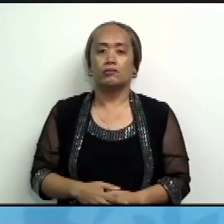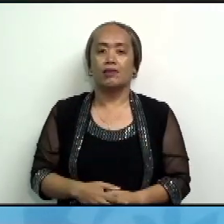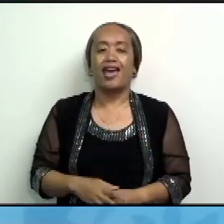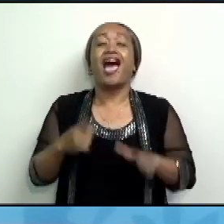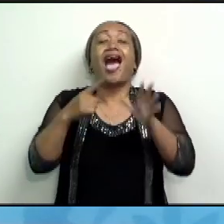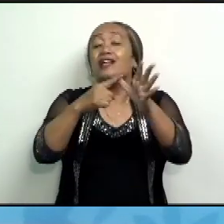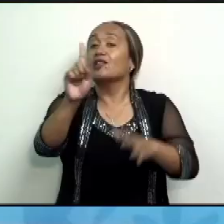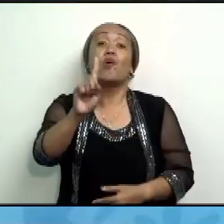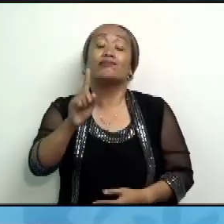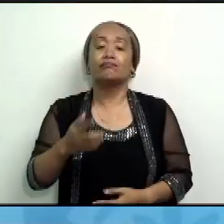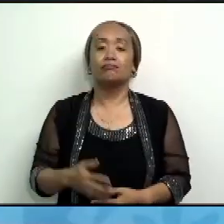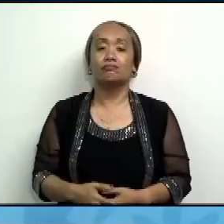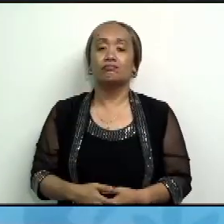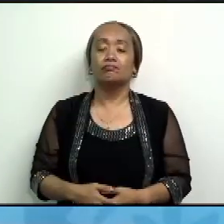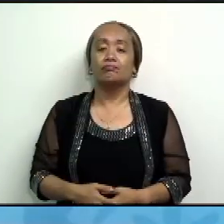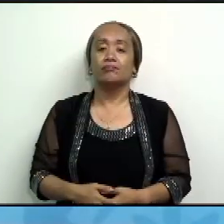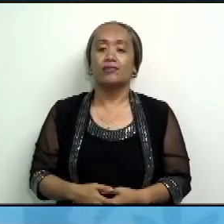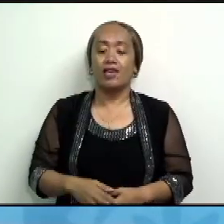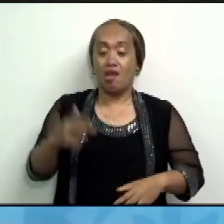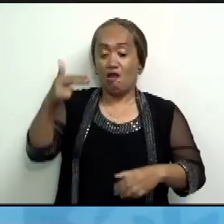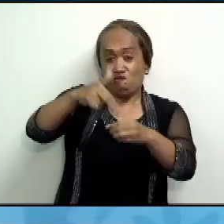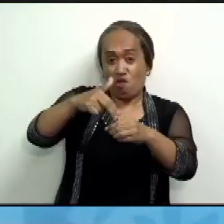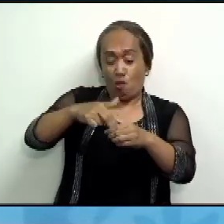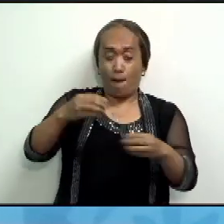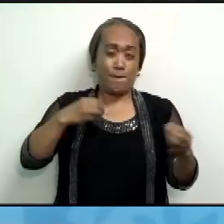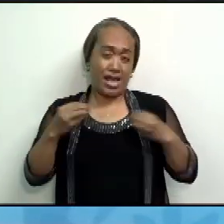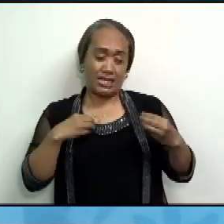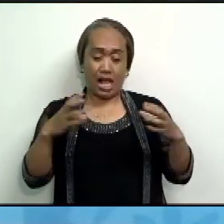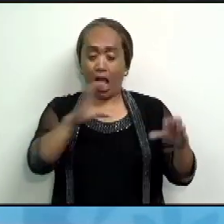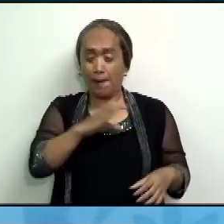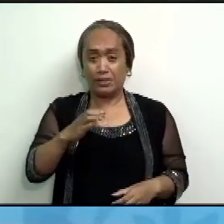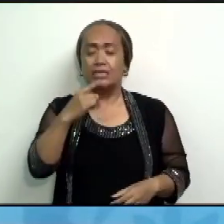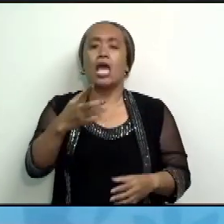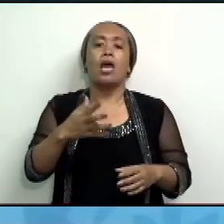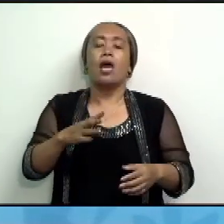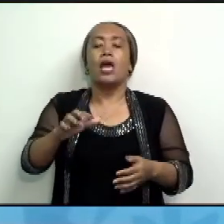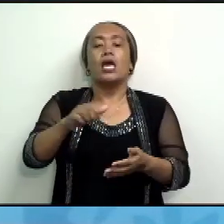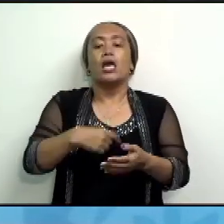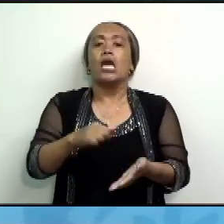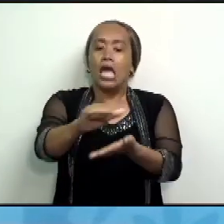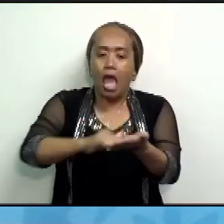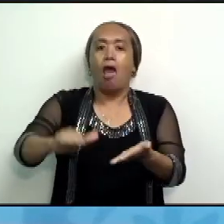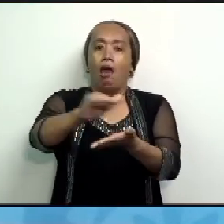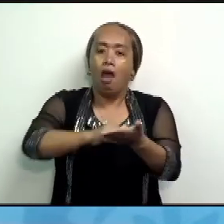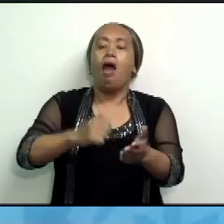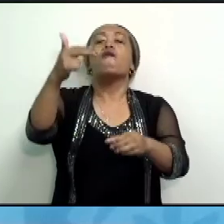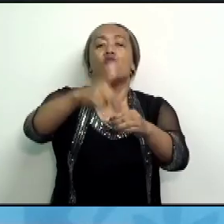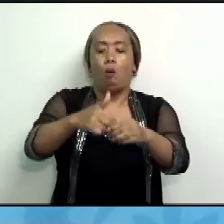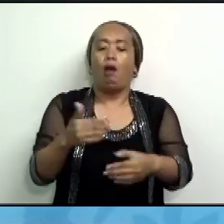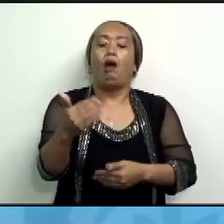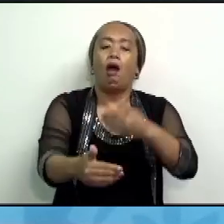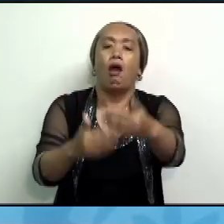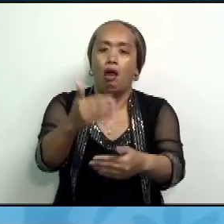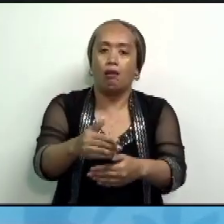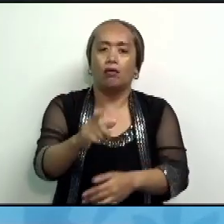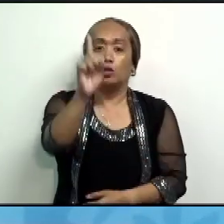The answer is this. Fuel companies must keep buying fuel for the months ahead. The price you